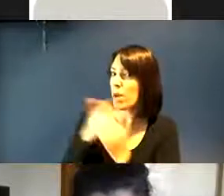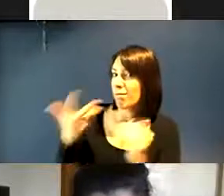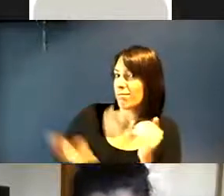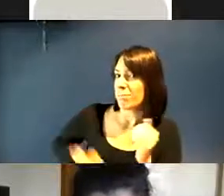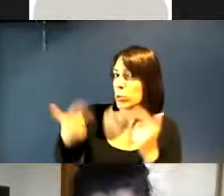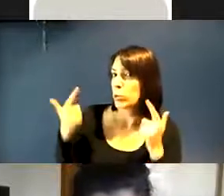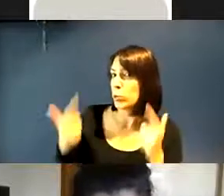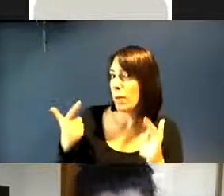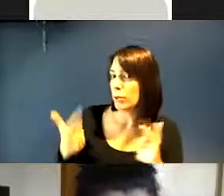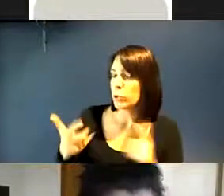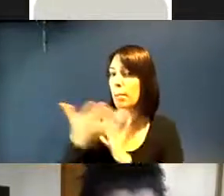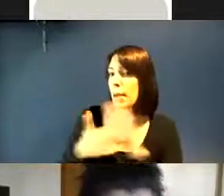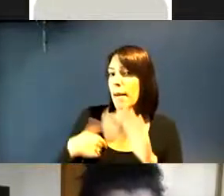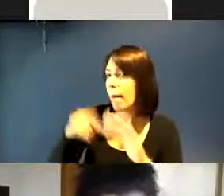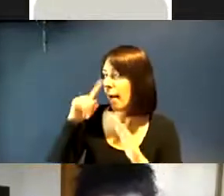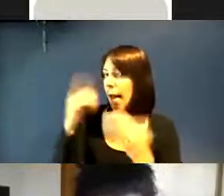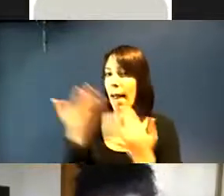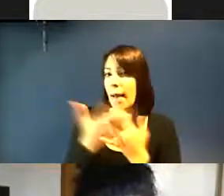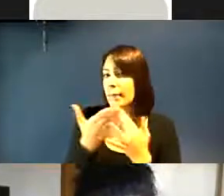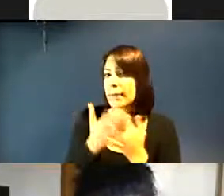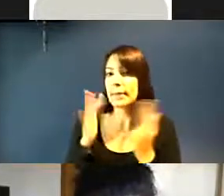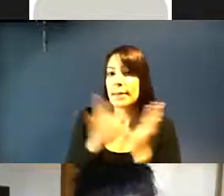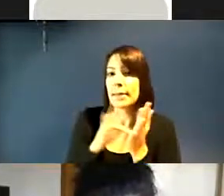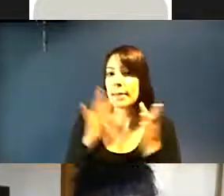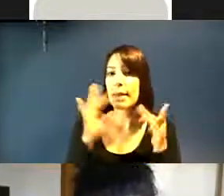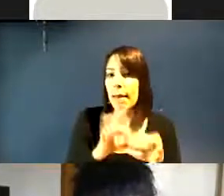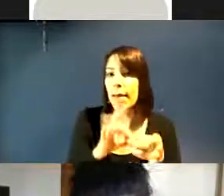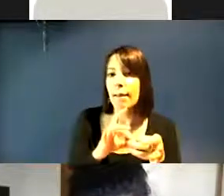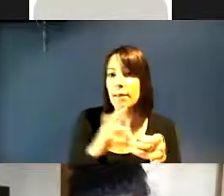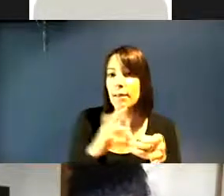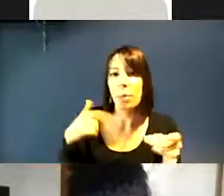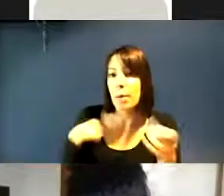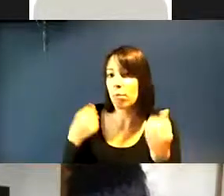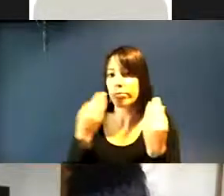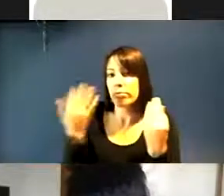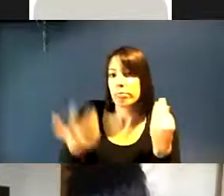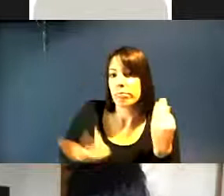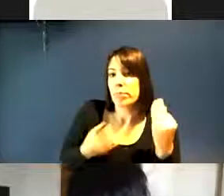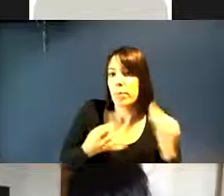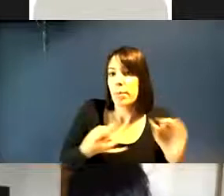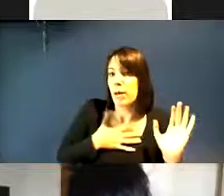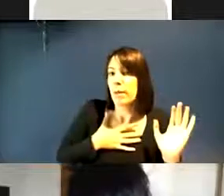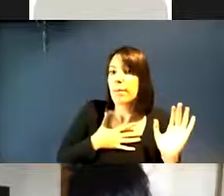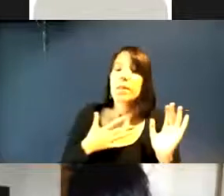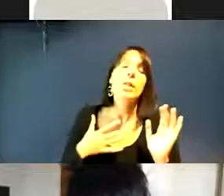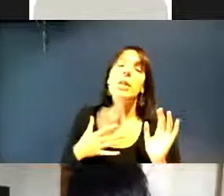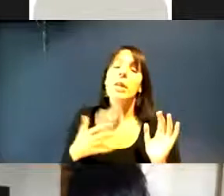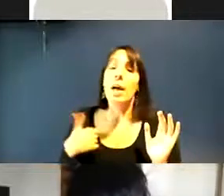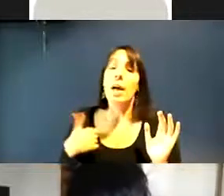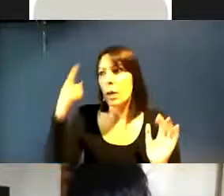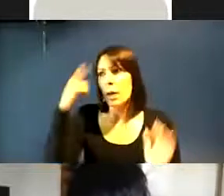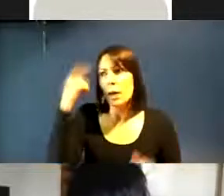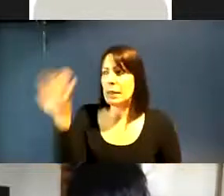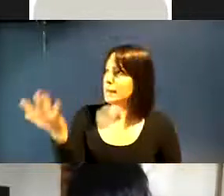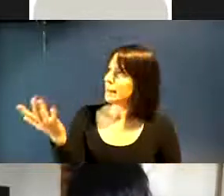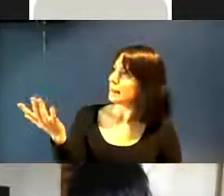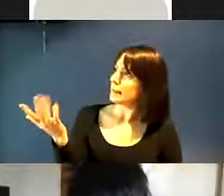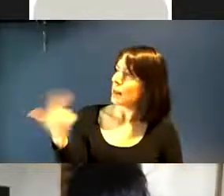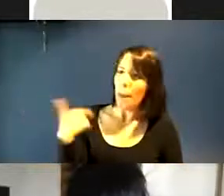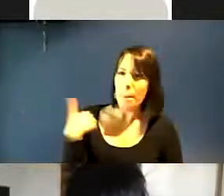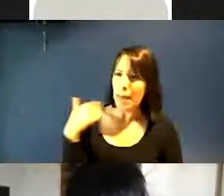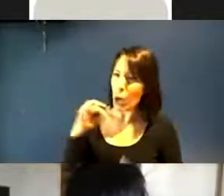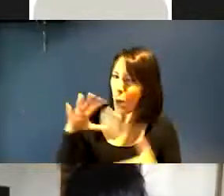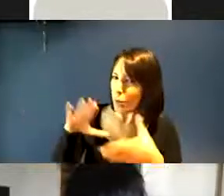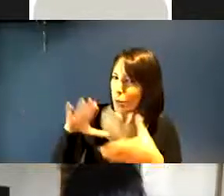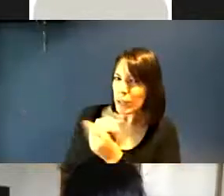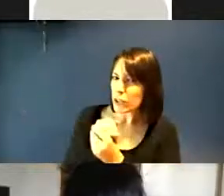that I could generate or have myself at the time. And I was kind of thinking, well, you know, am I being ungrateful for choosing not